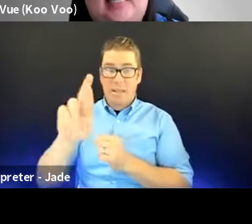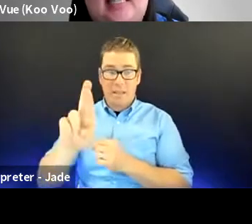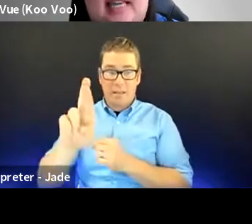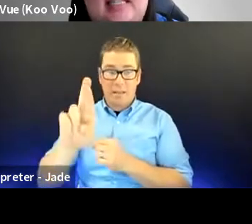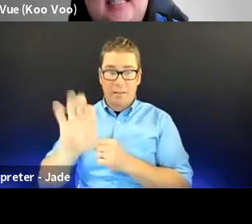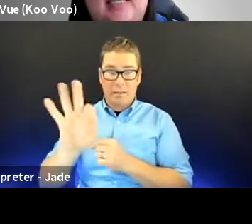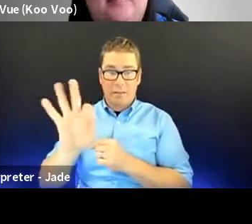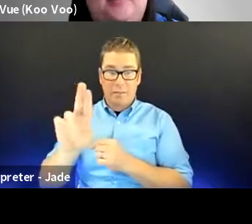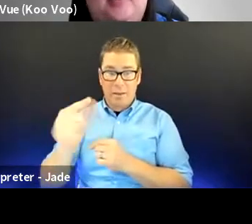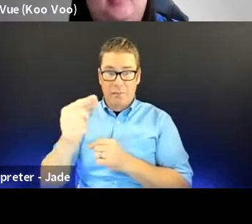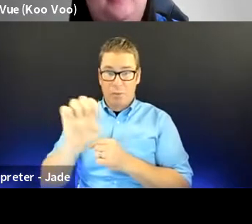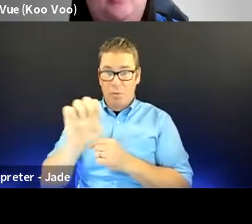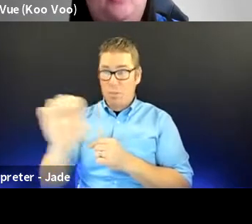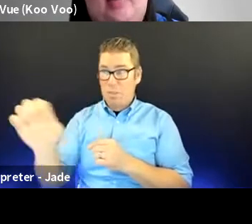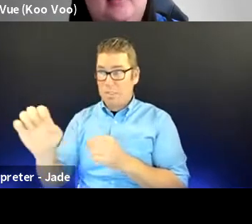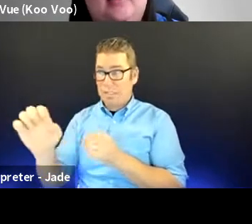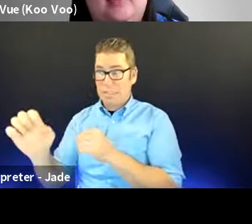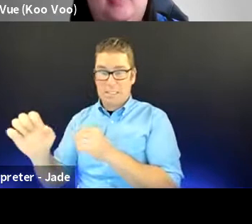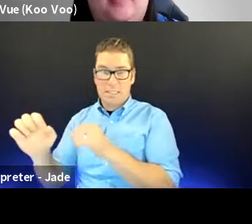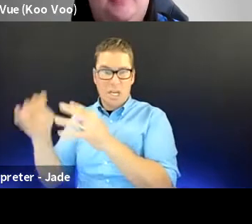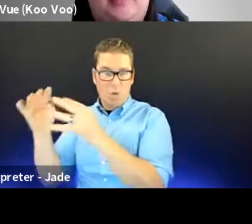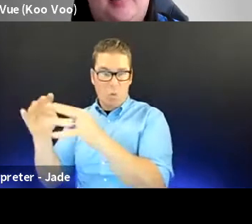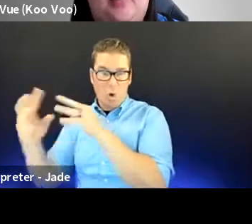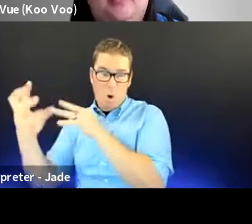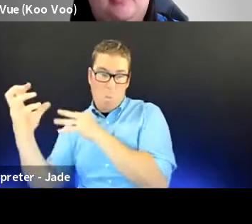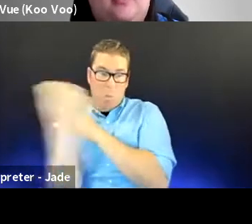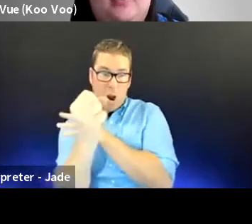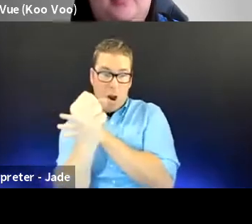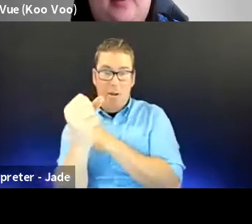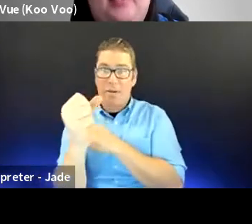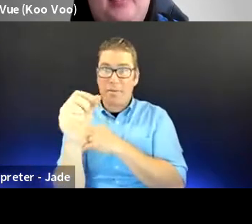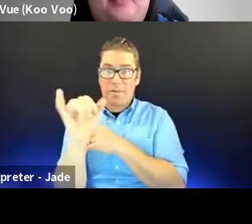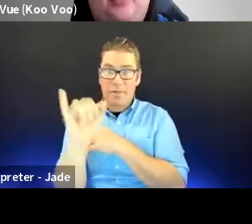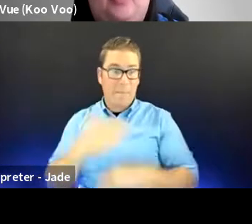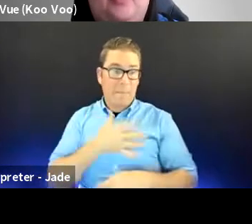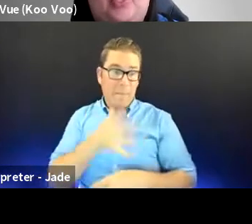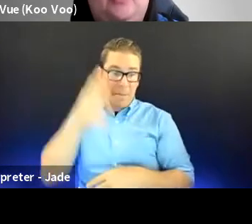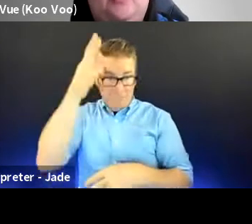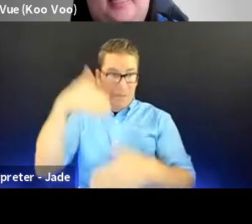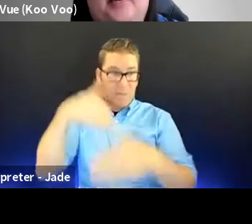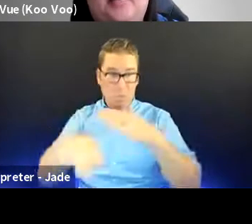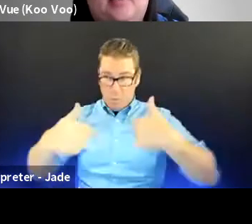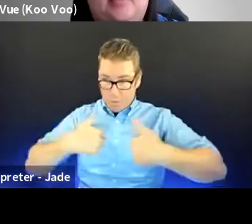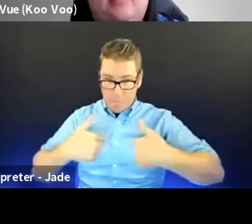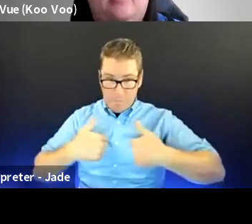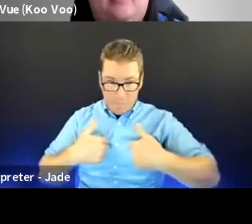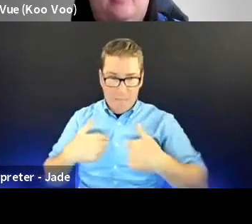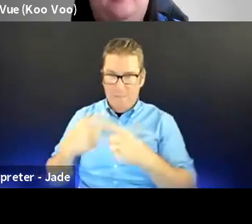United States in the Midwest, but my parents and the rest of my family came here as refugees from